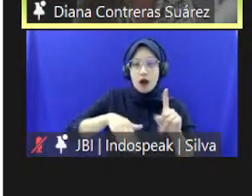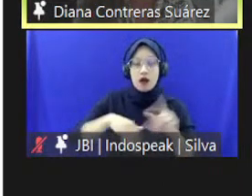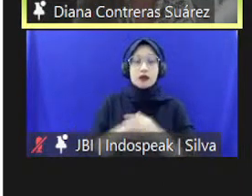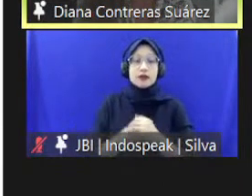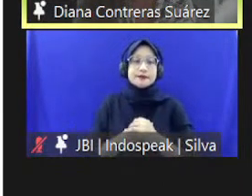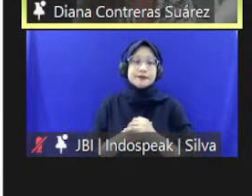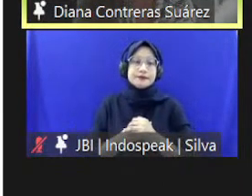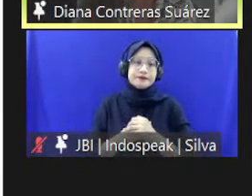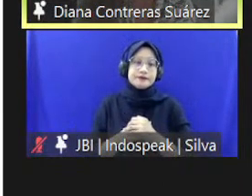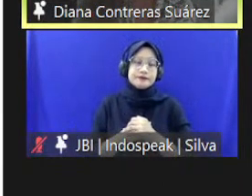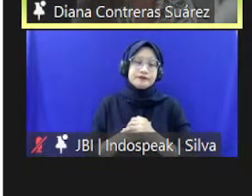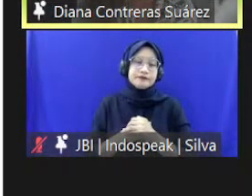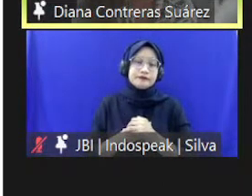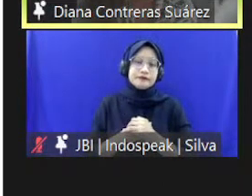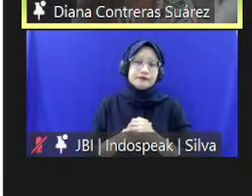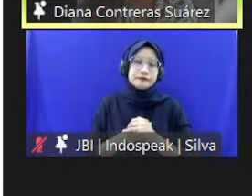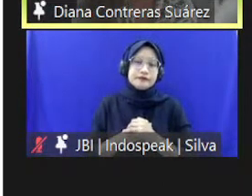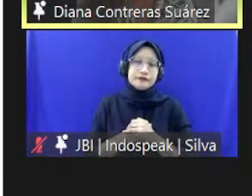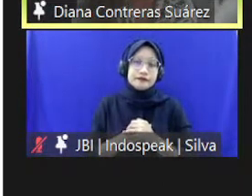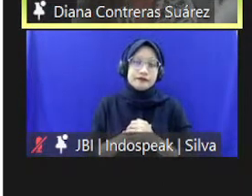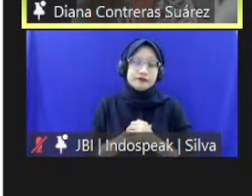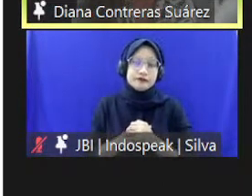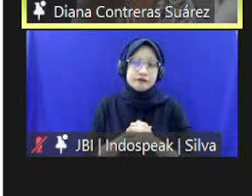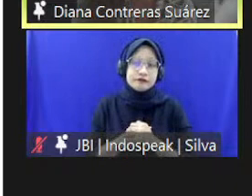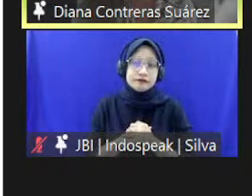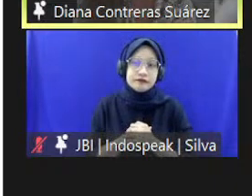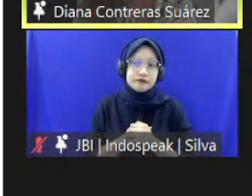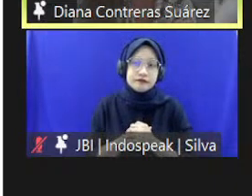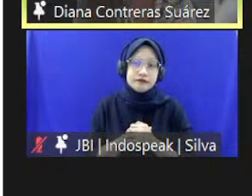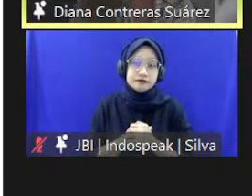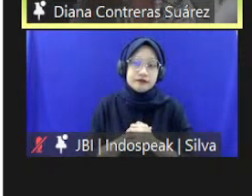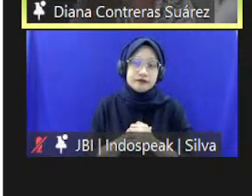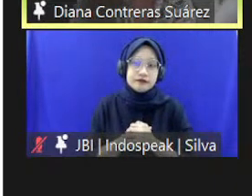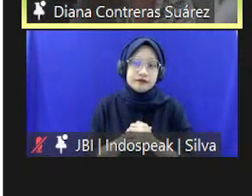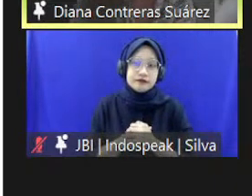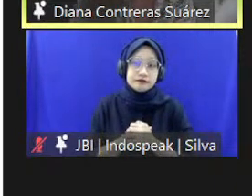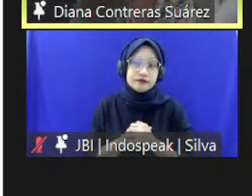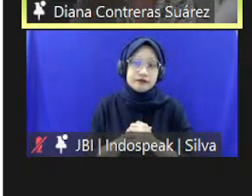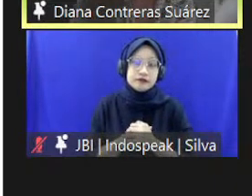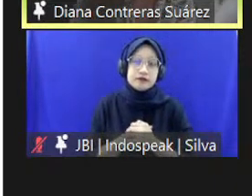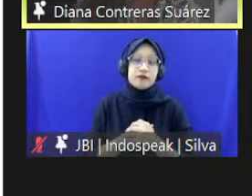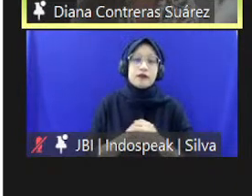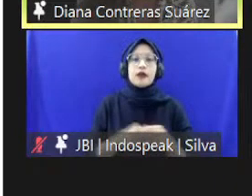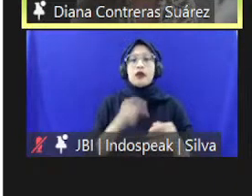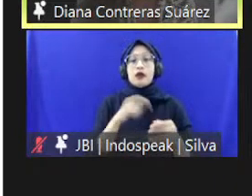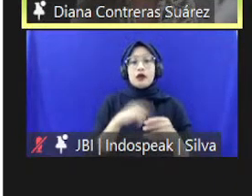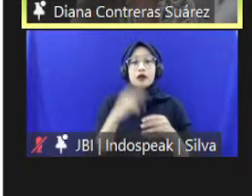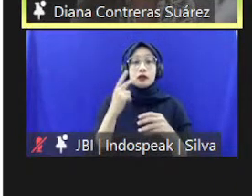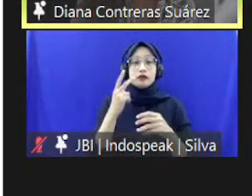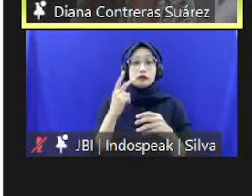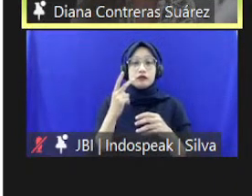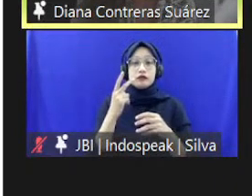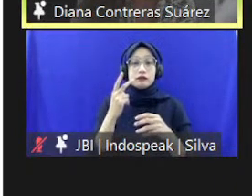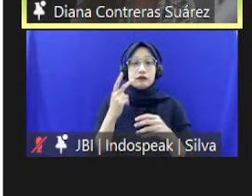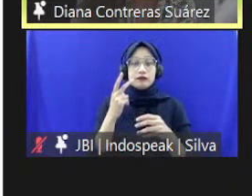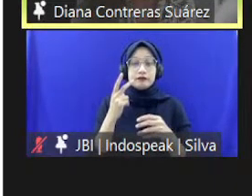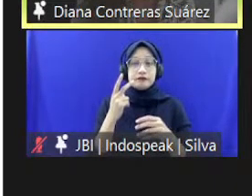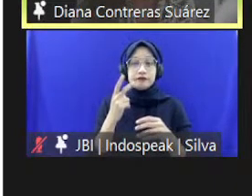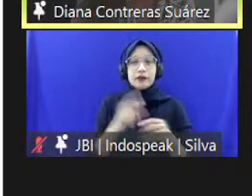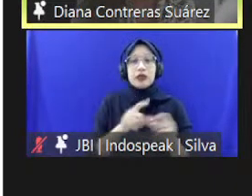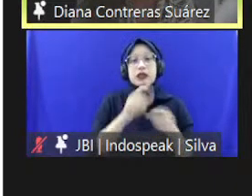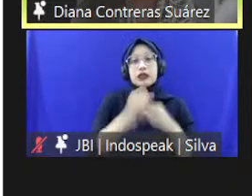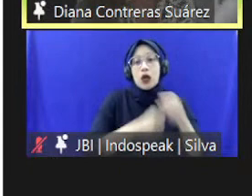of the adult population with disabilities who are participating. And we found that in